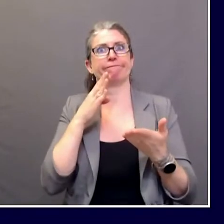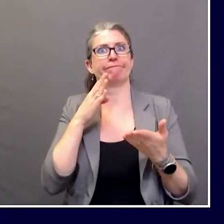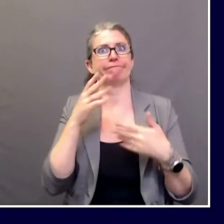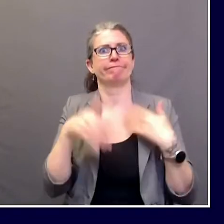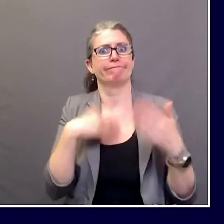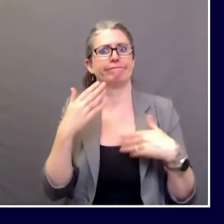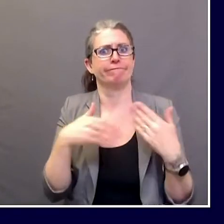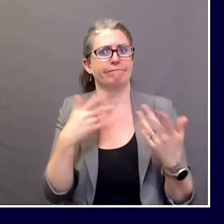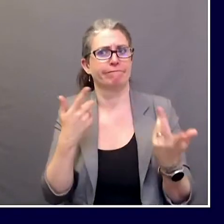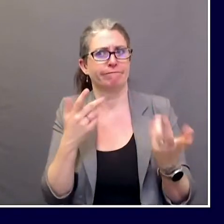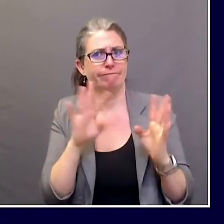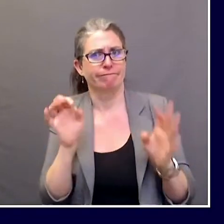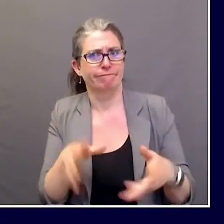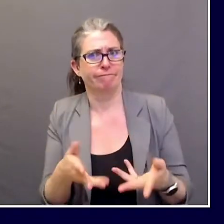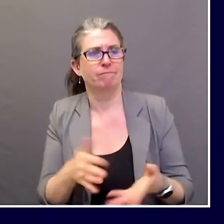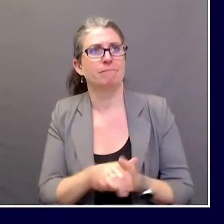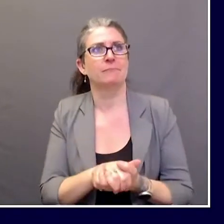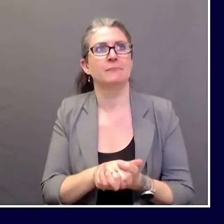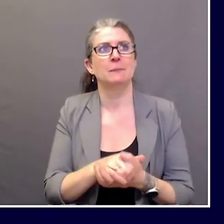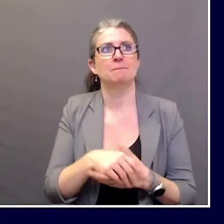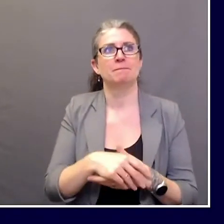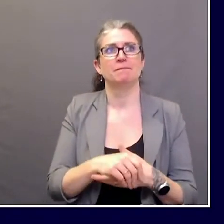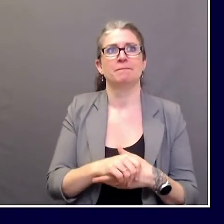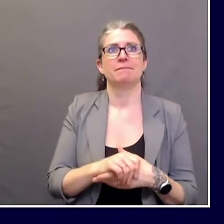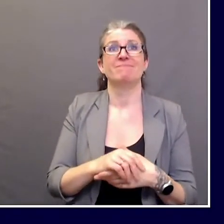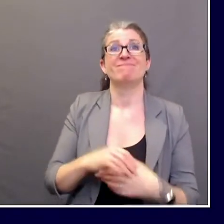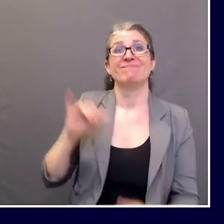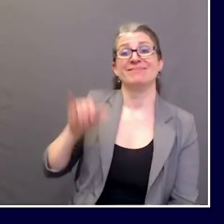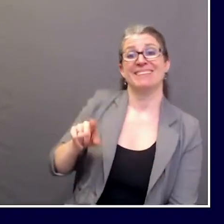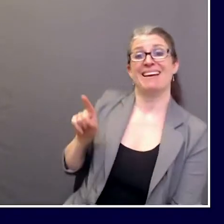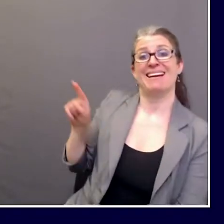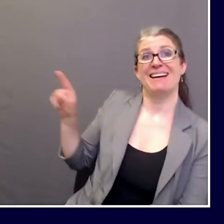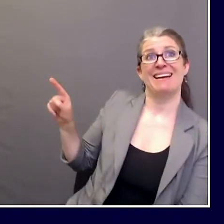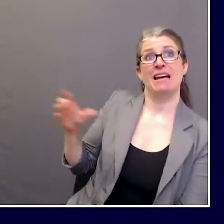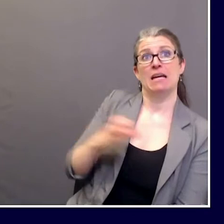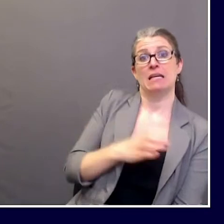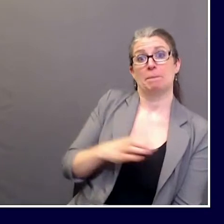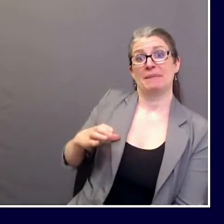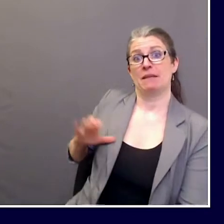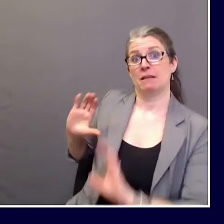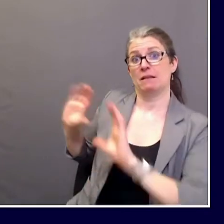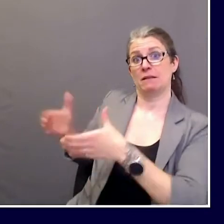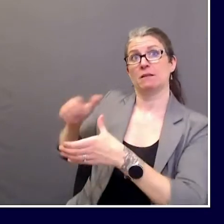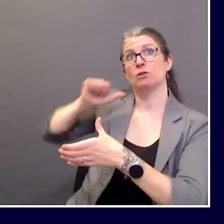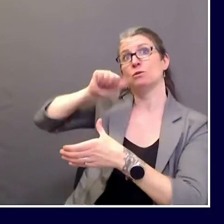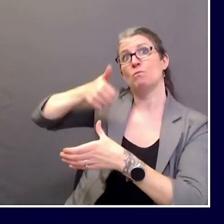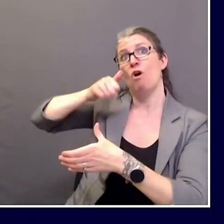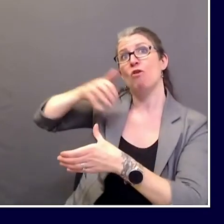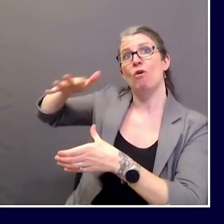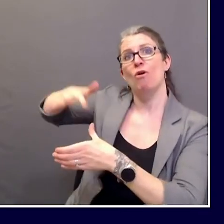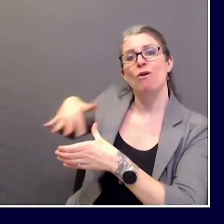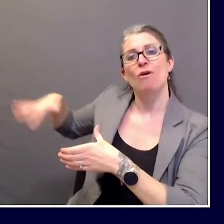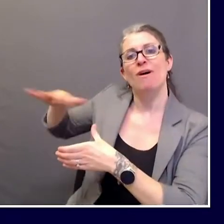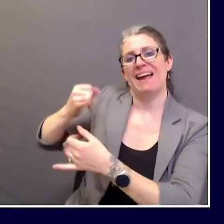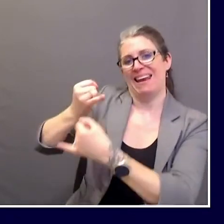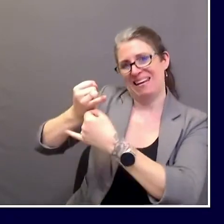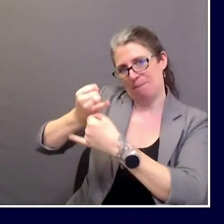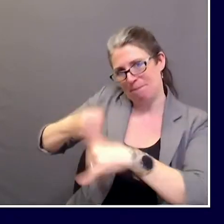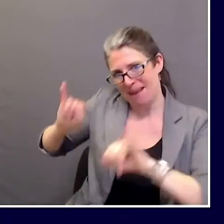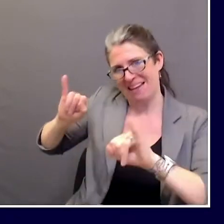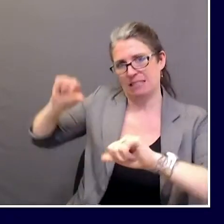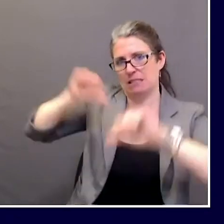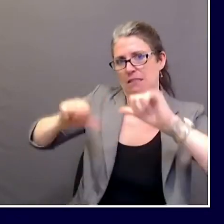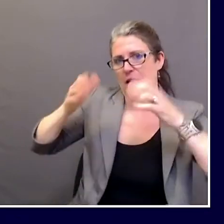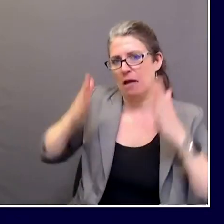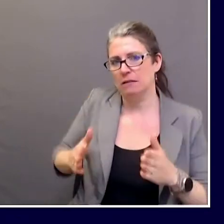expert advisory committee that I've referenced is an independent group of scientists, but their recommendation will be evaluated by principals at